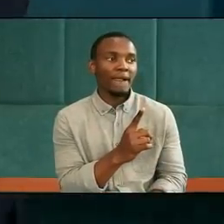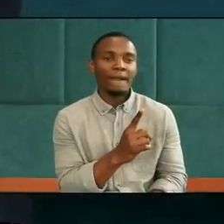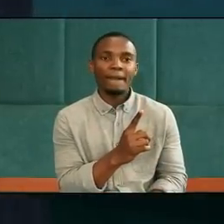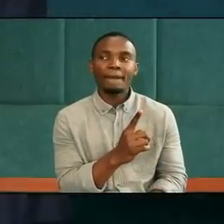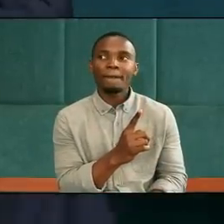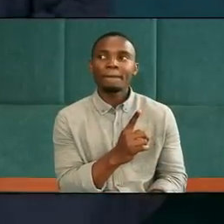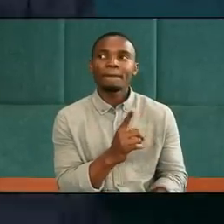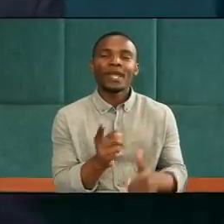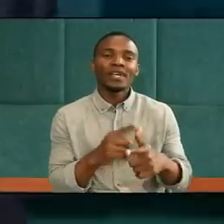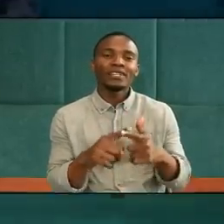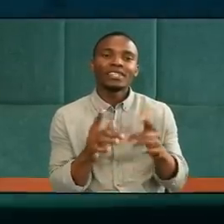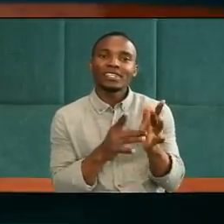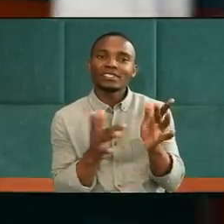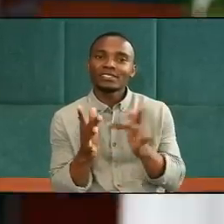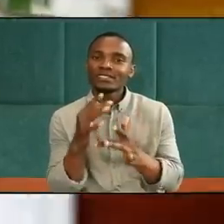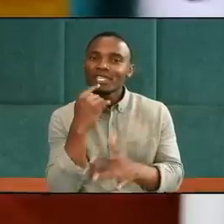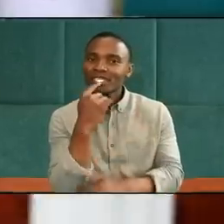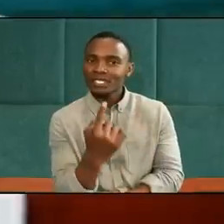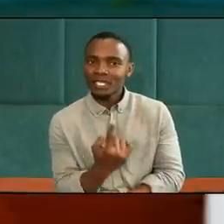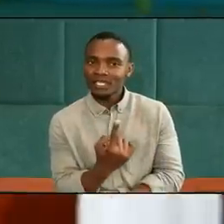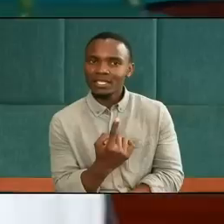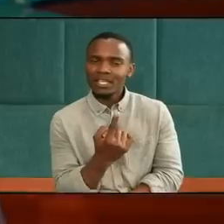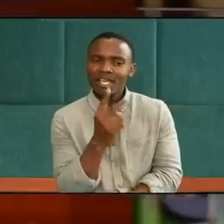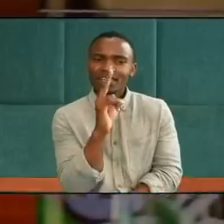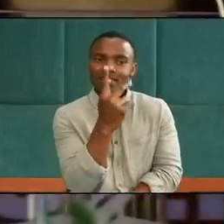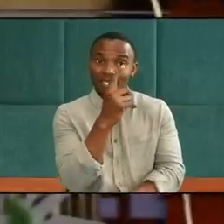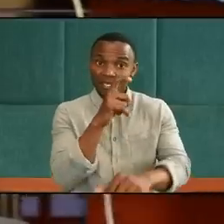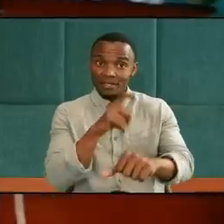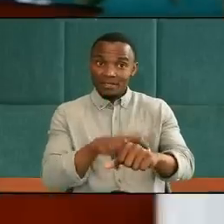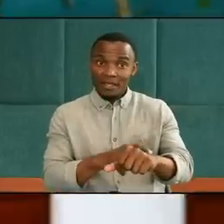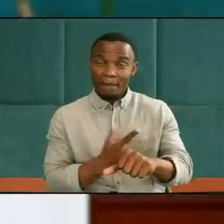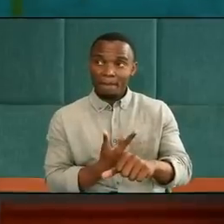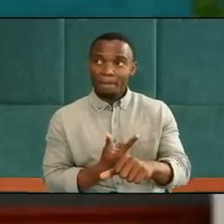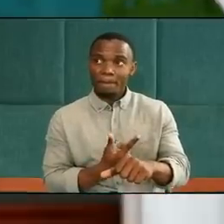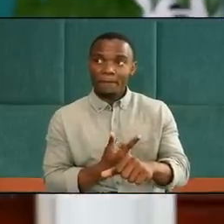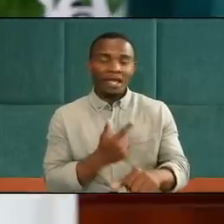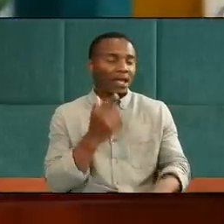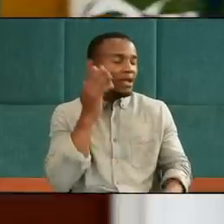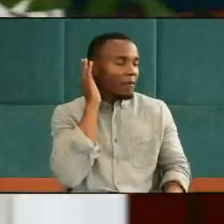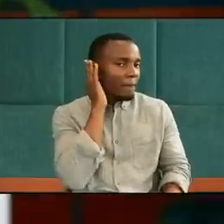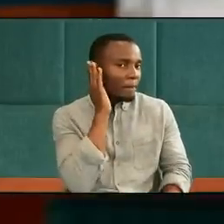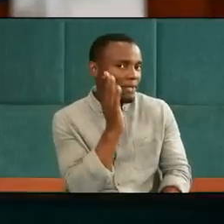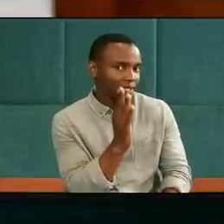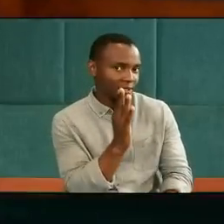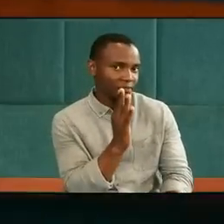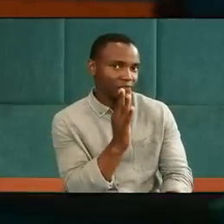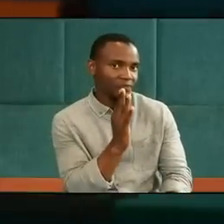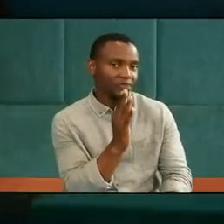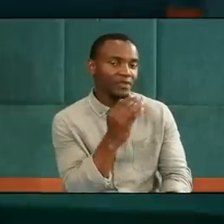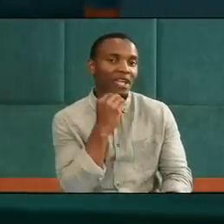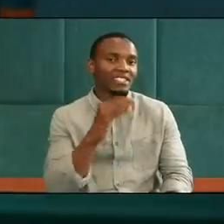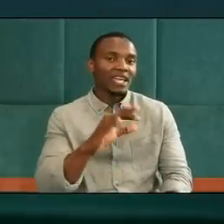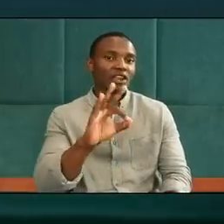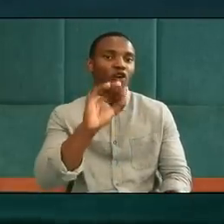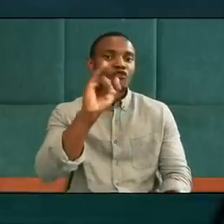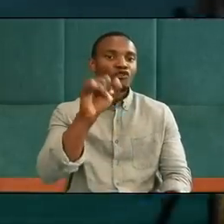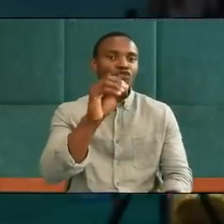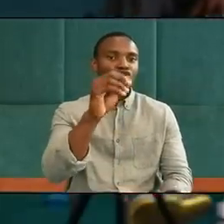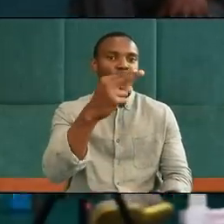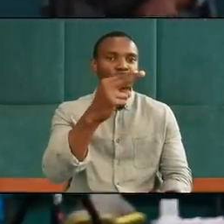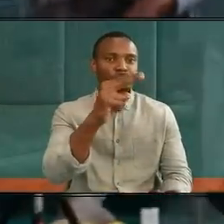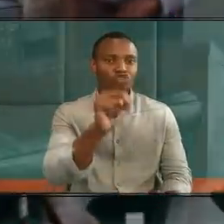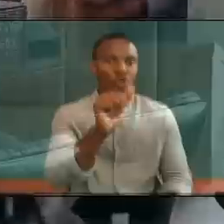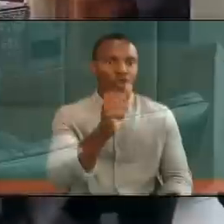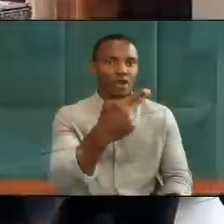And Jesus said to him the second time, Simon, son of Jonah, do